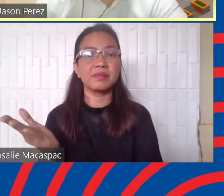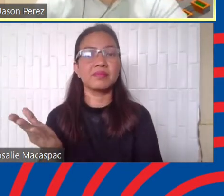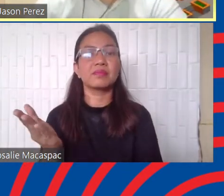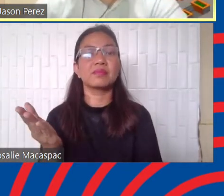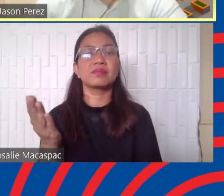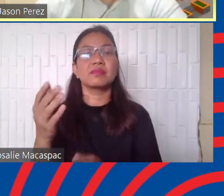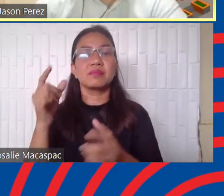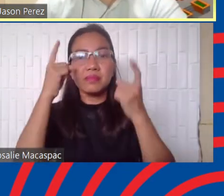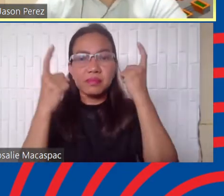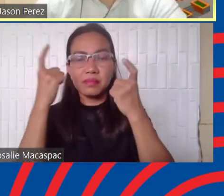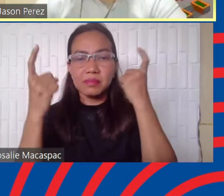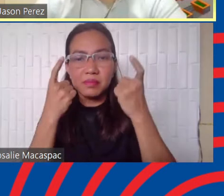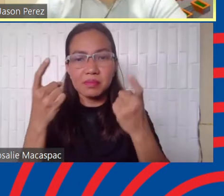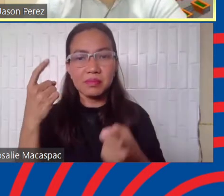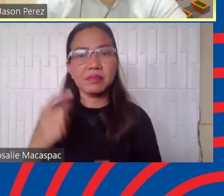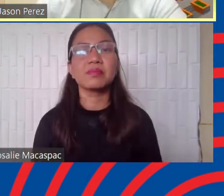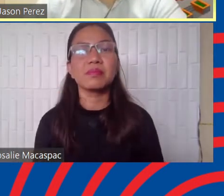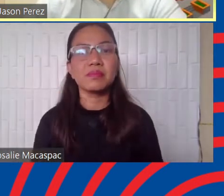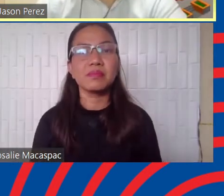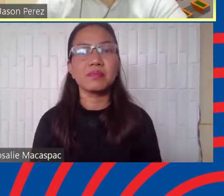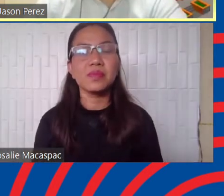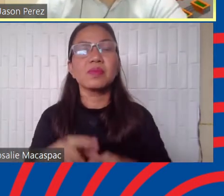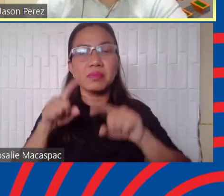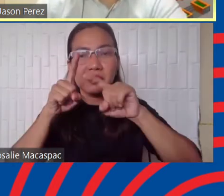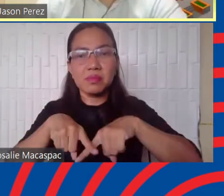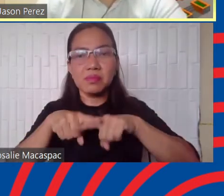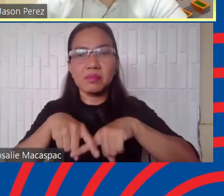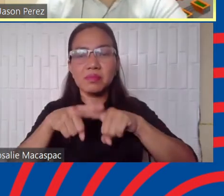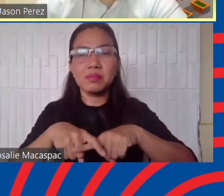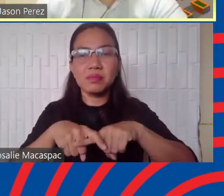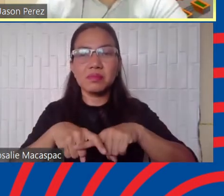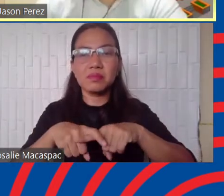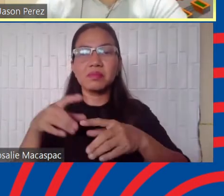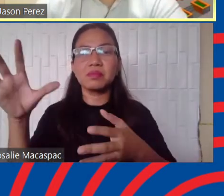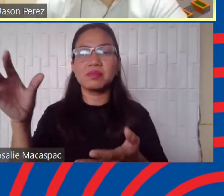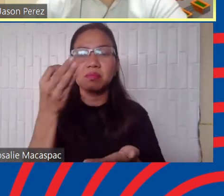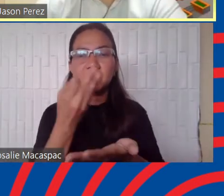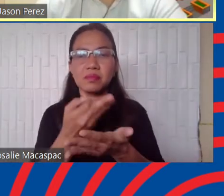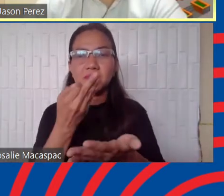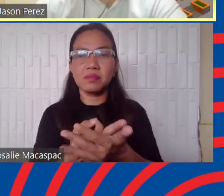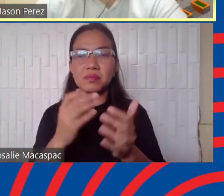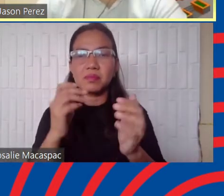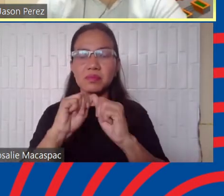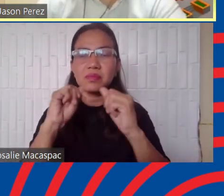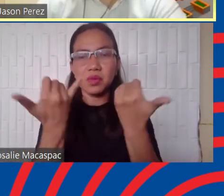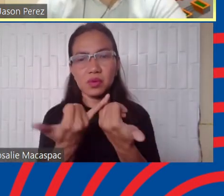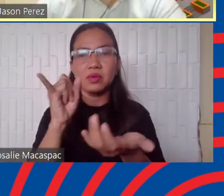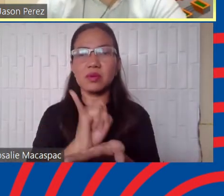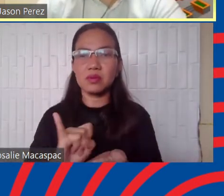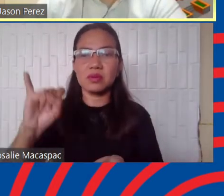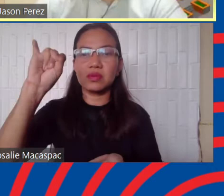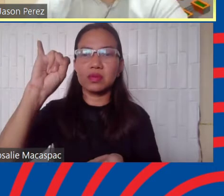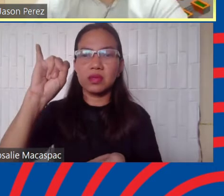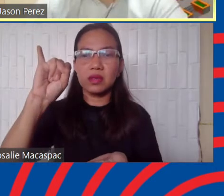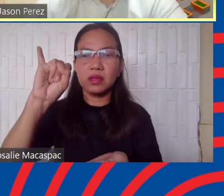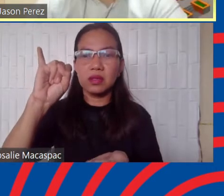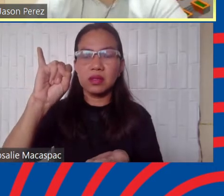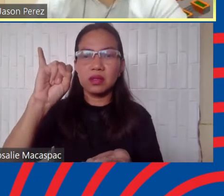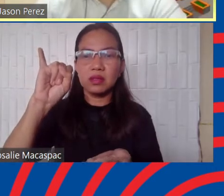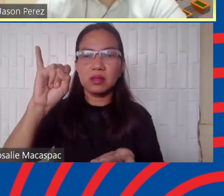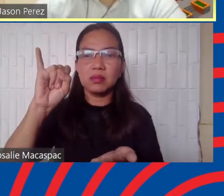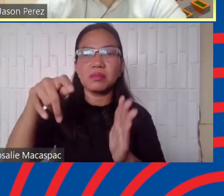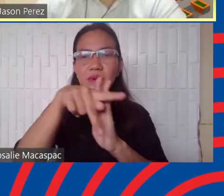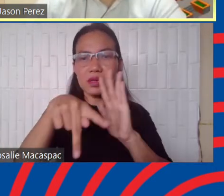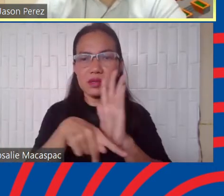then again, this will still depend on the funding agency or your institutional policy